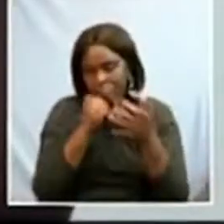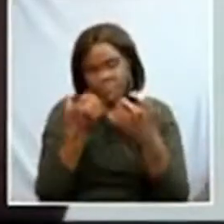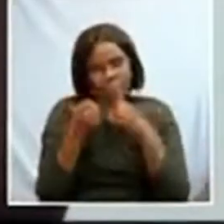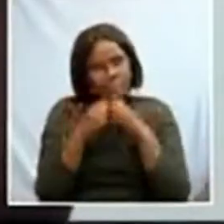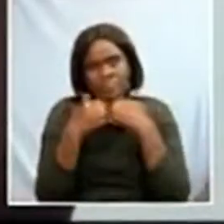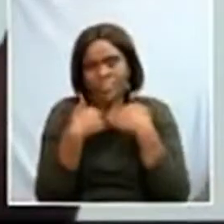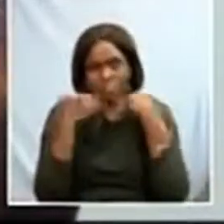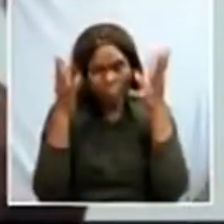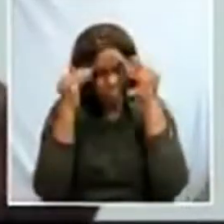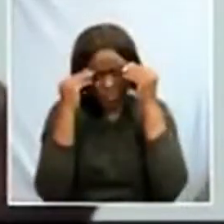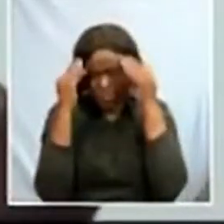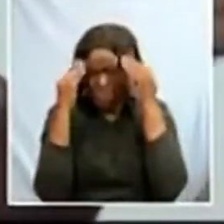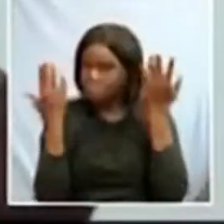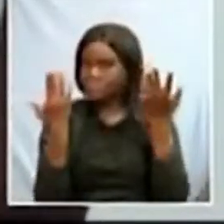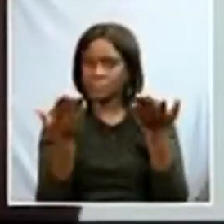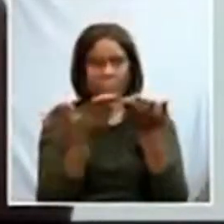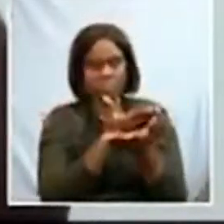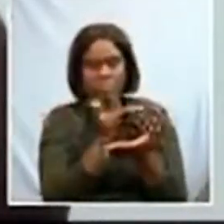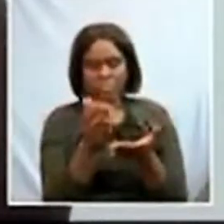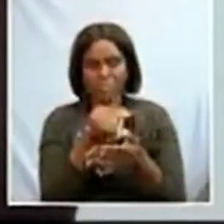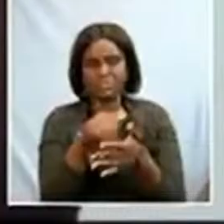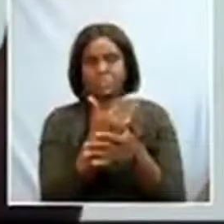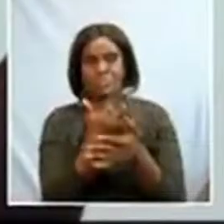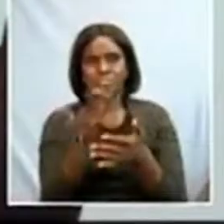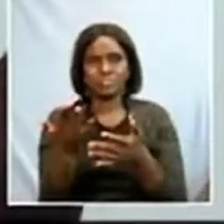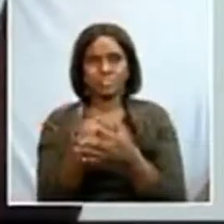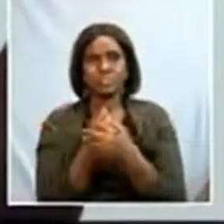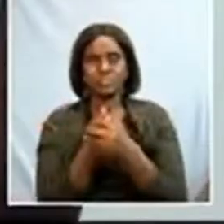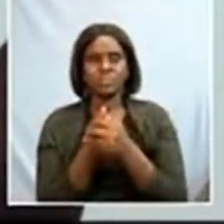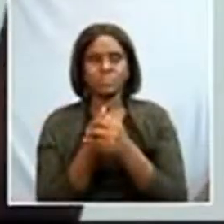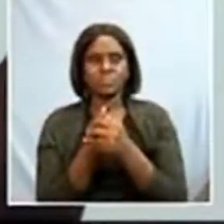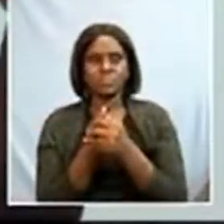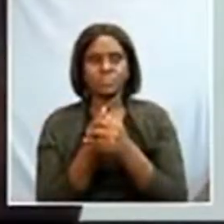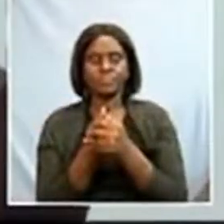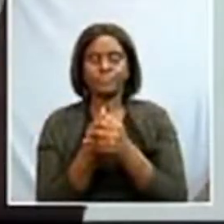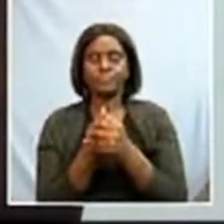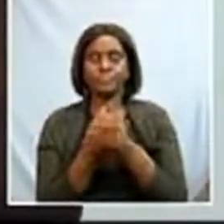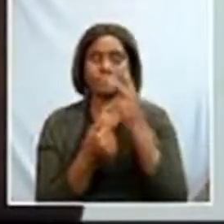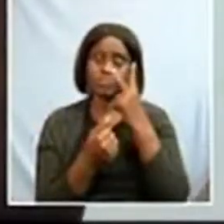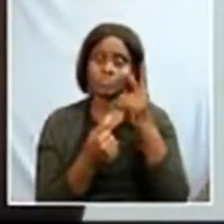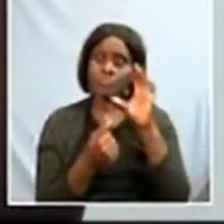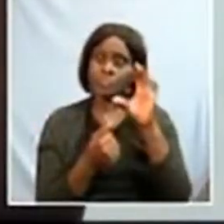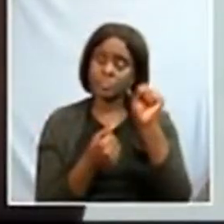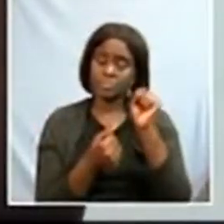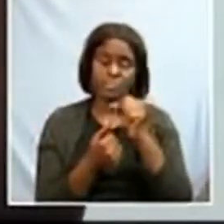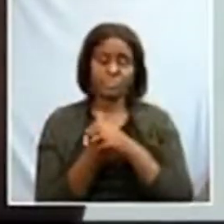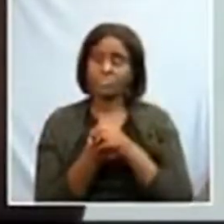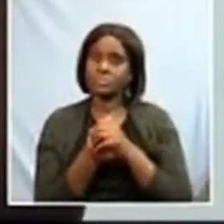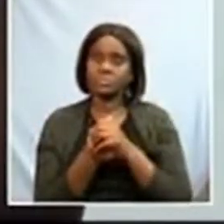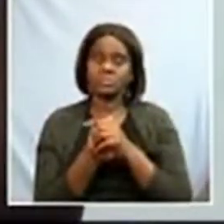the technical know-how of how these things are done. But CS,